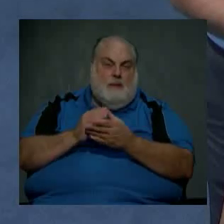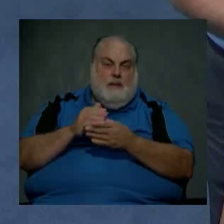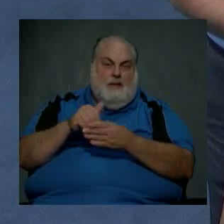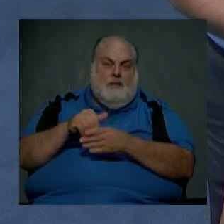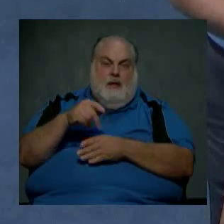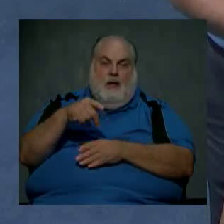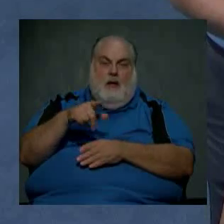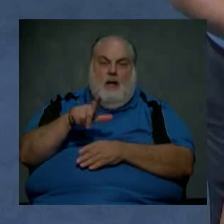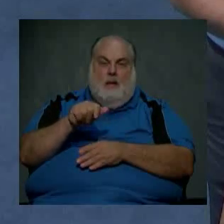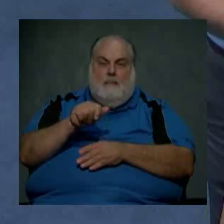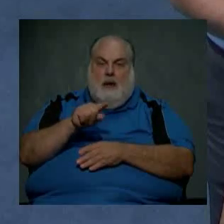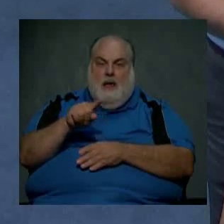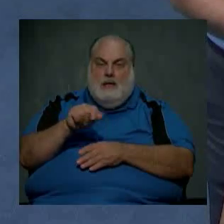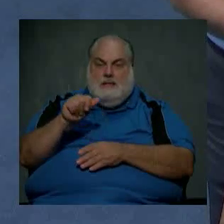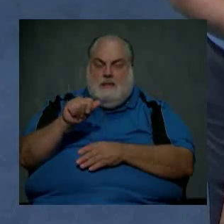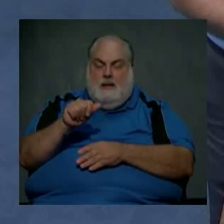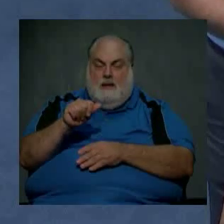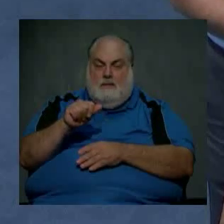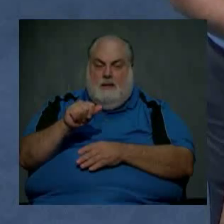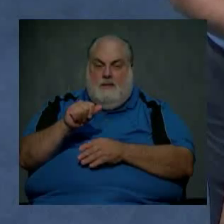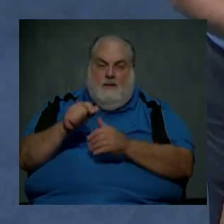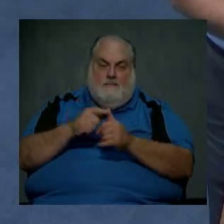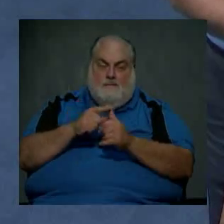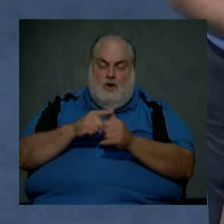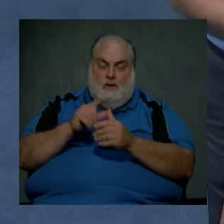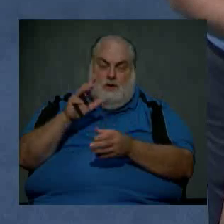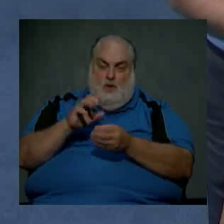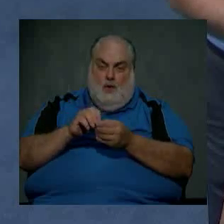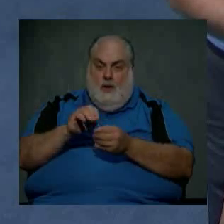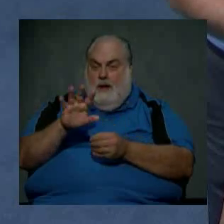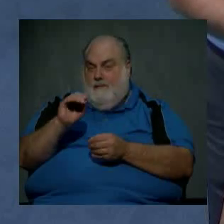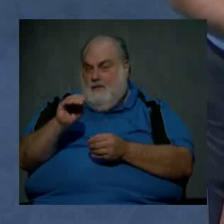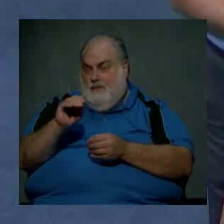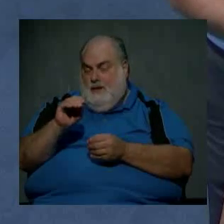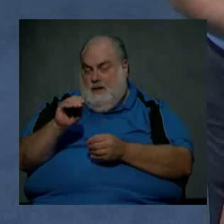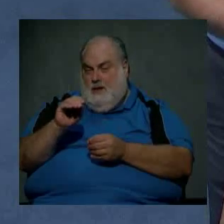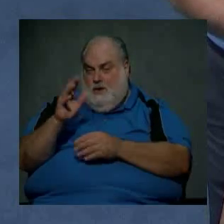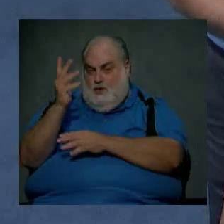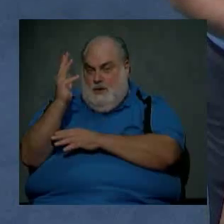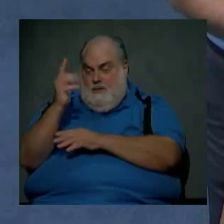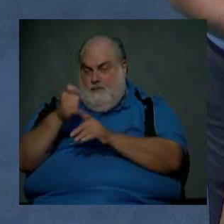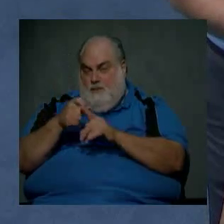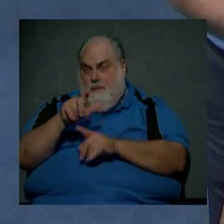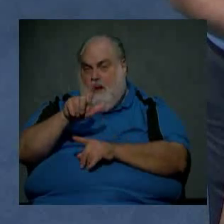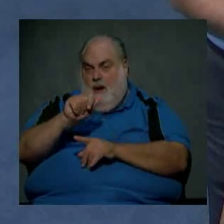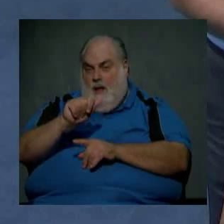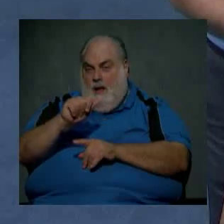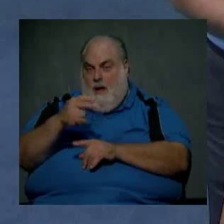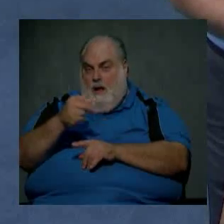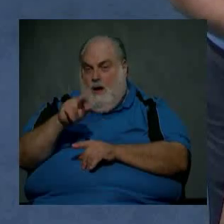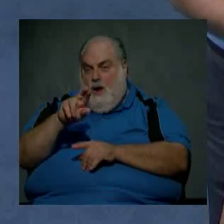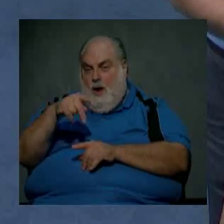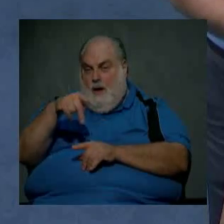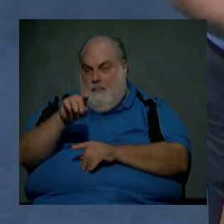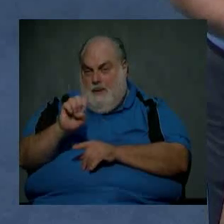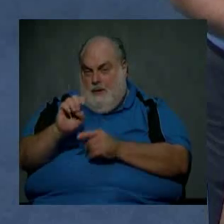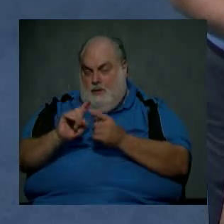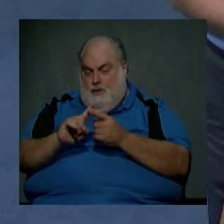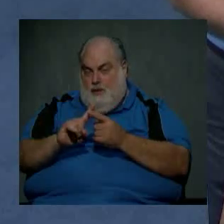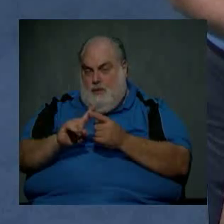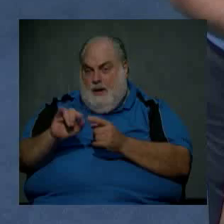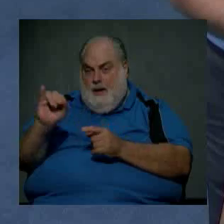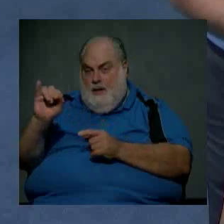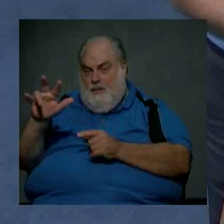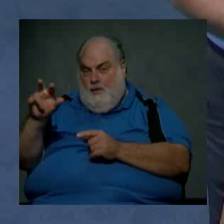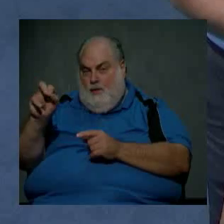our original estimate of 50 trees was from President Clinton from the La Harpe all the way to the I-30 bridge, and